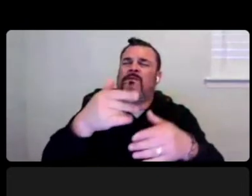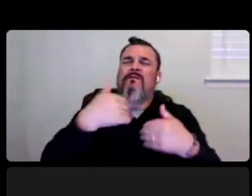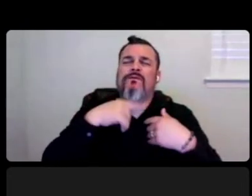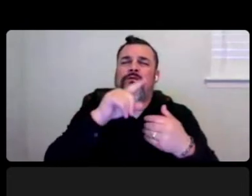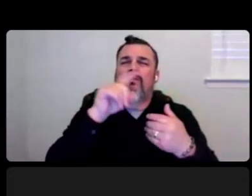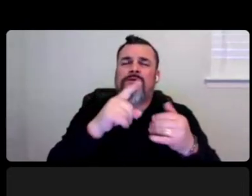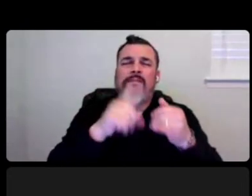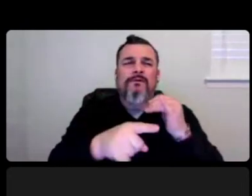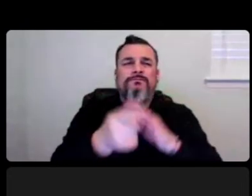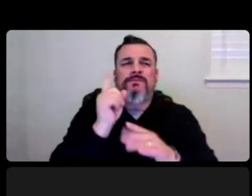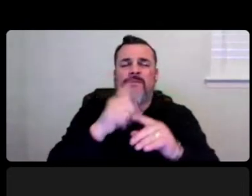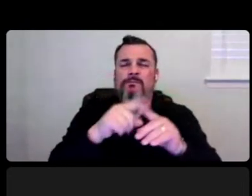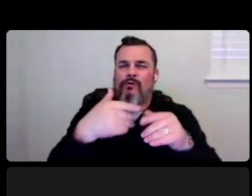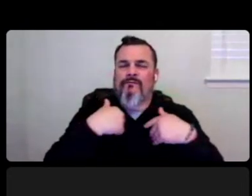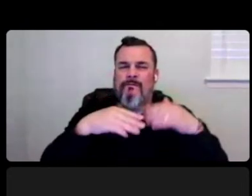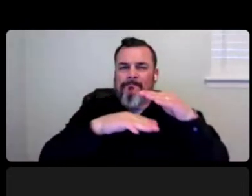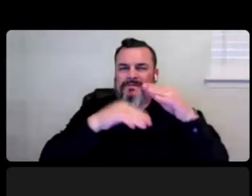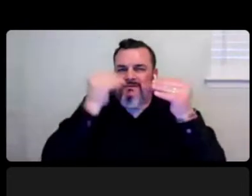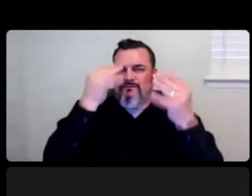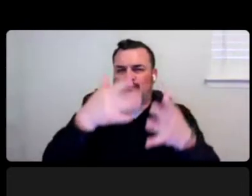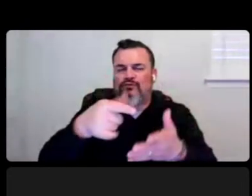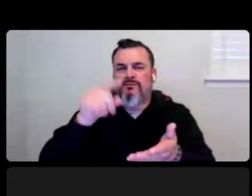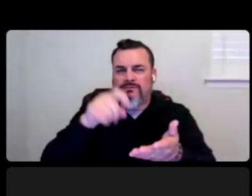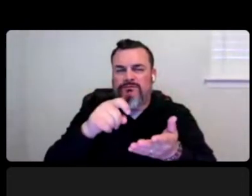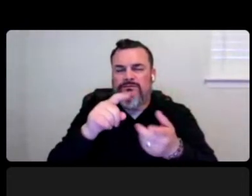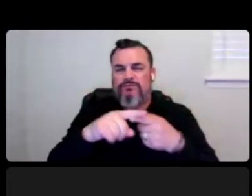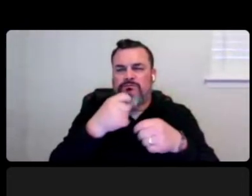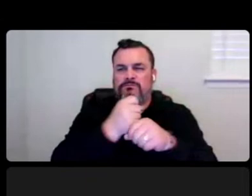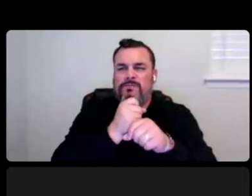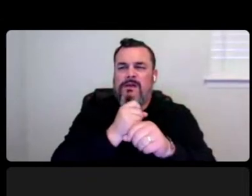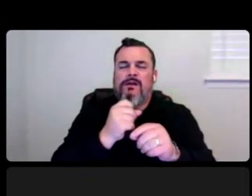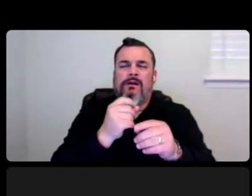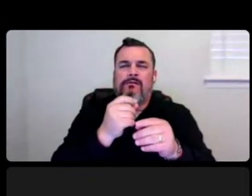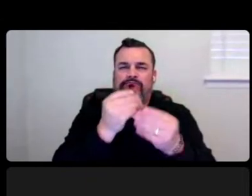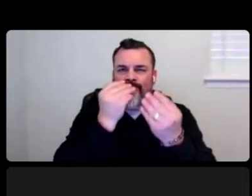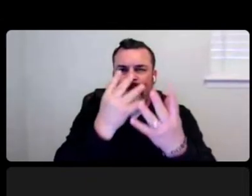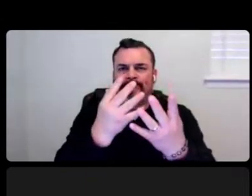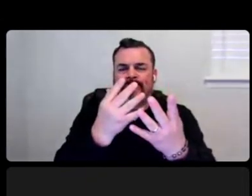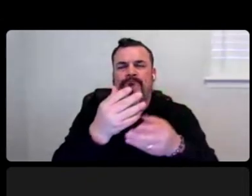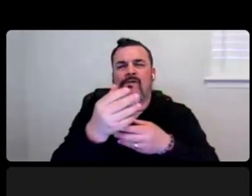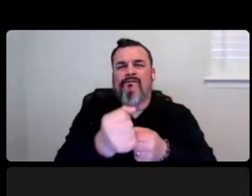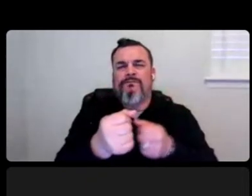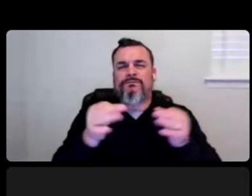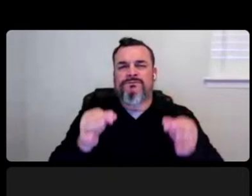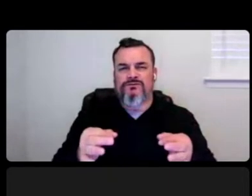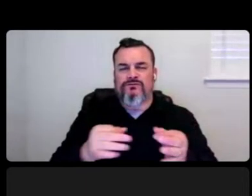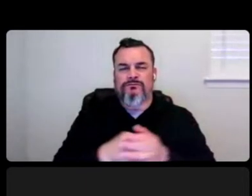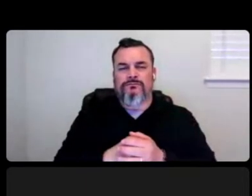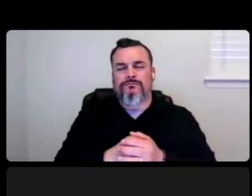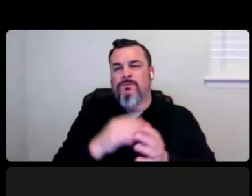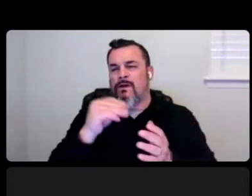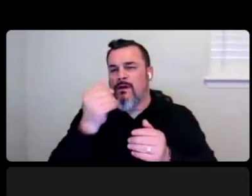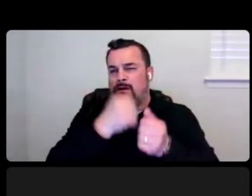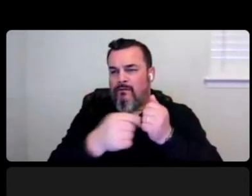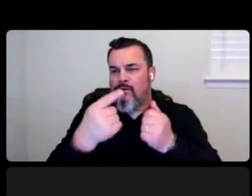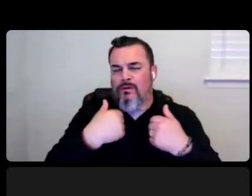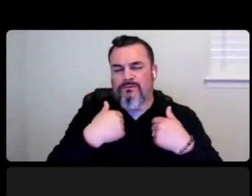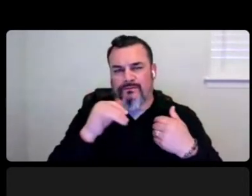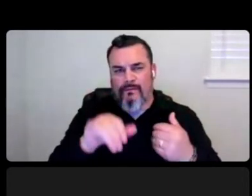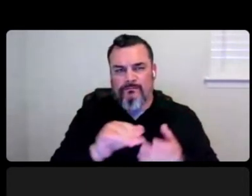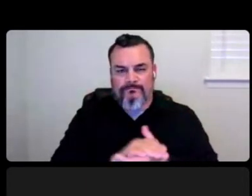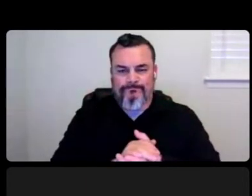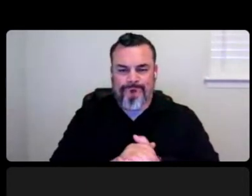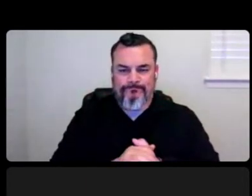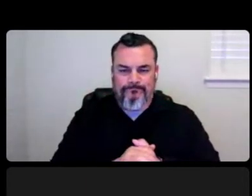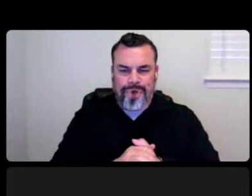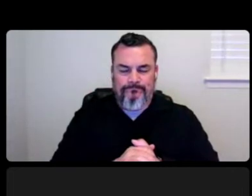up at the last minute, but you've got the basic information you need to make an informed, confident decision, and that everybody has that.